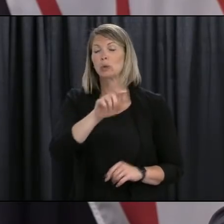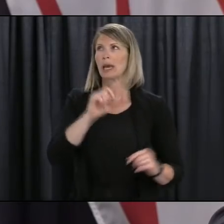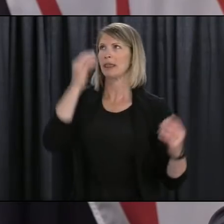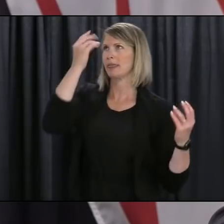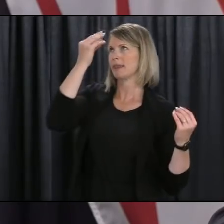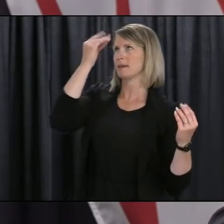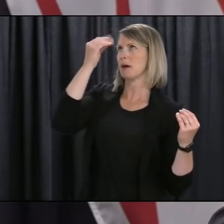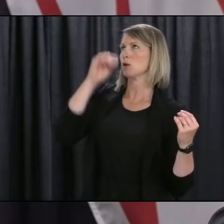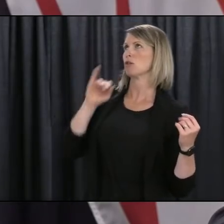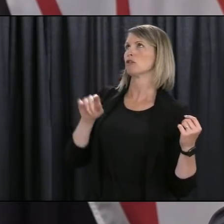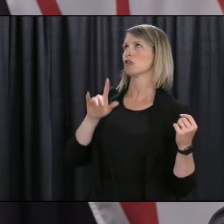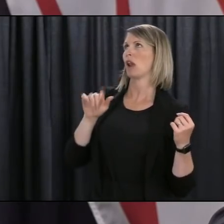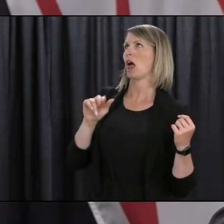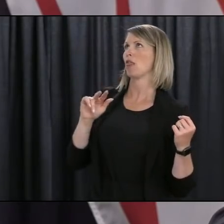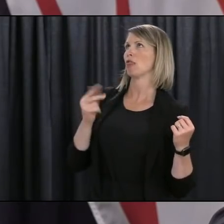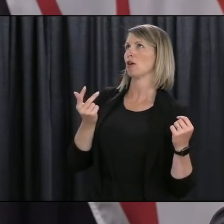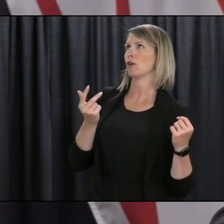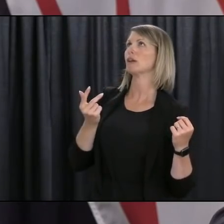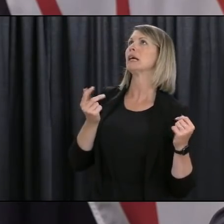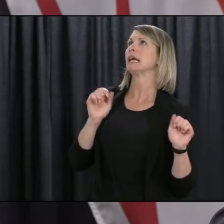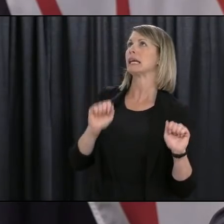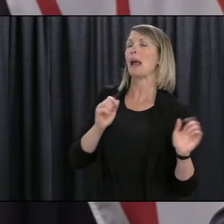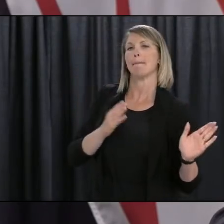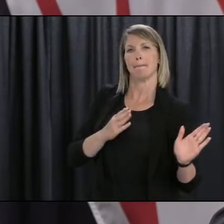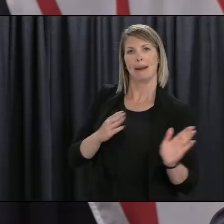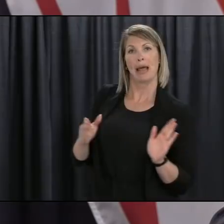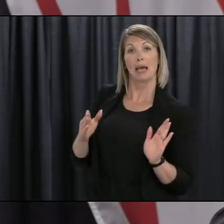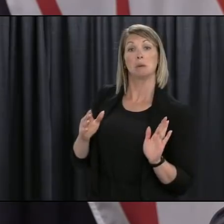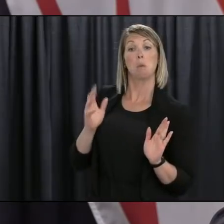July 3rd is still a few days away yet, so